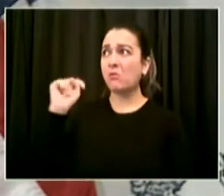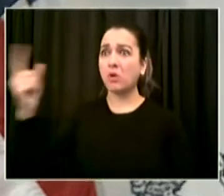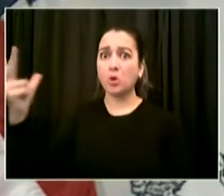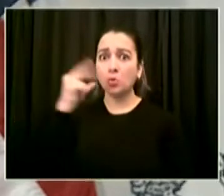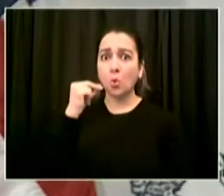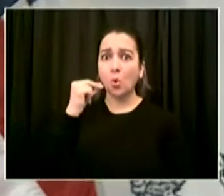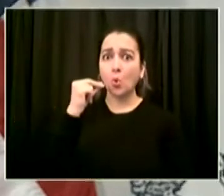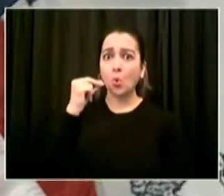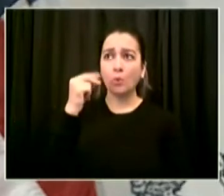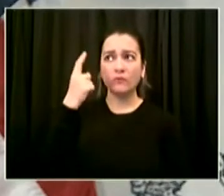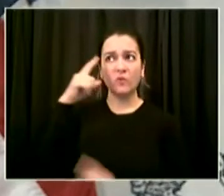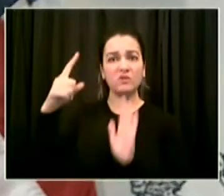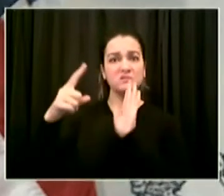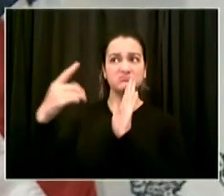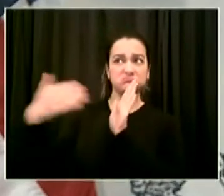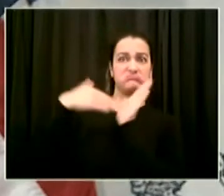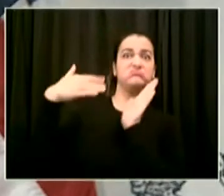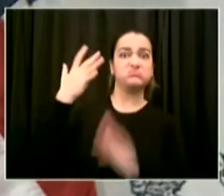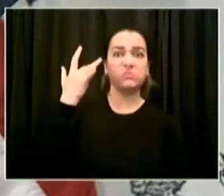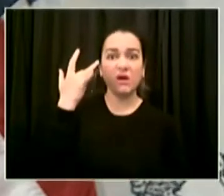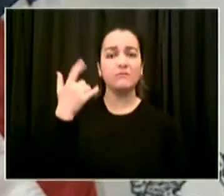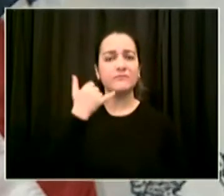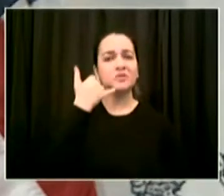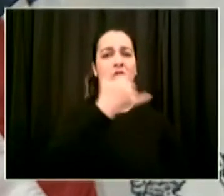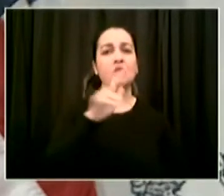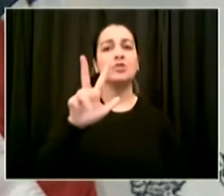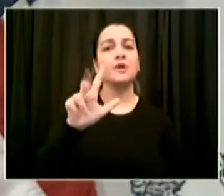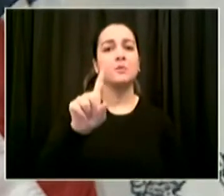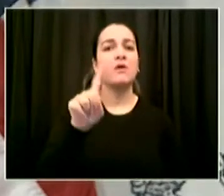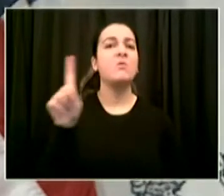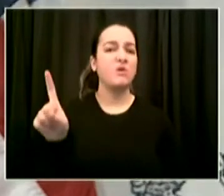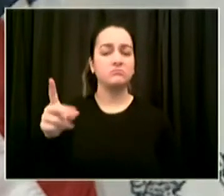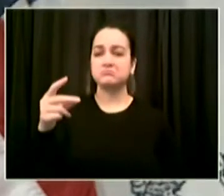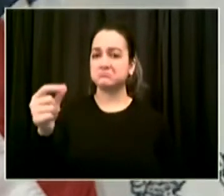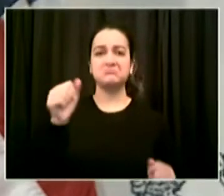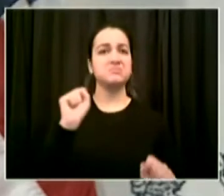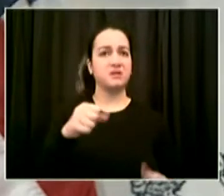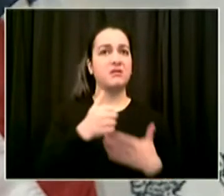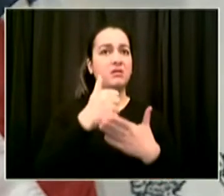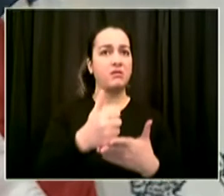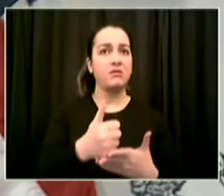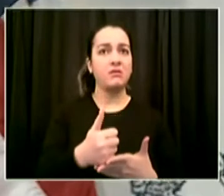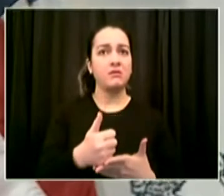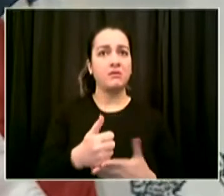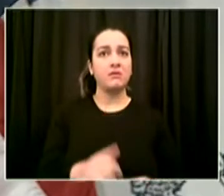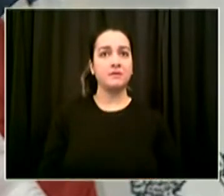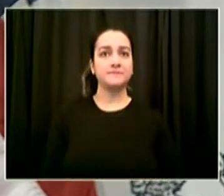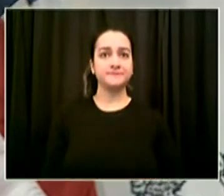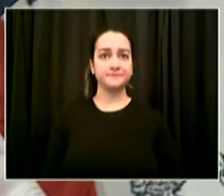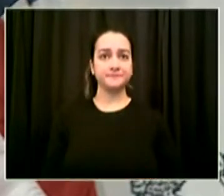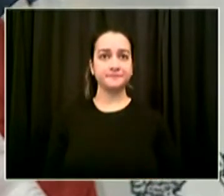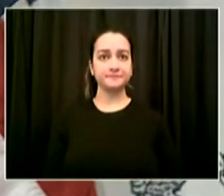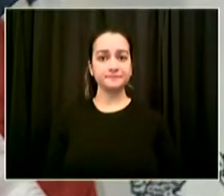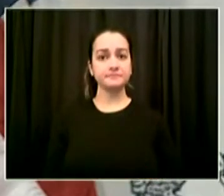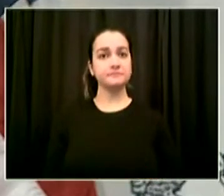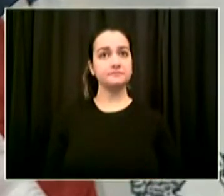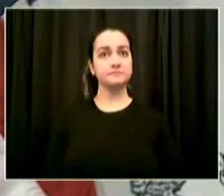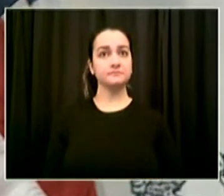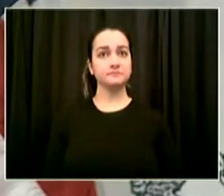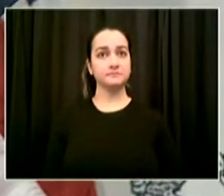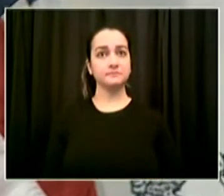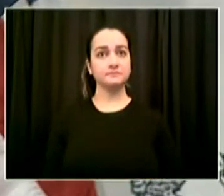wrong by making sure that the applicant gets the apartment they wanted, and then other consequences and penalties for them as well. So, real